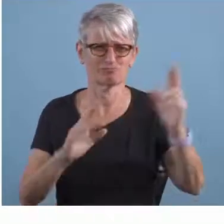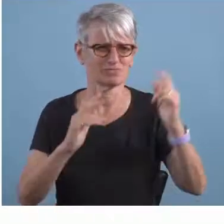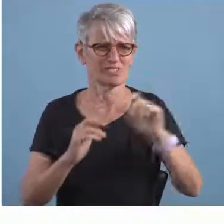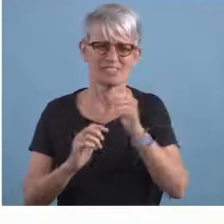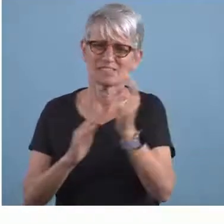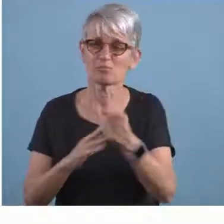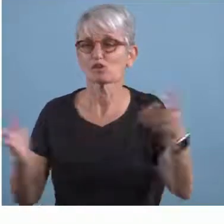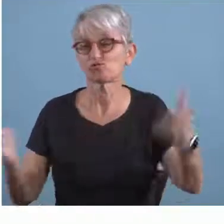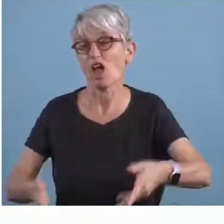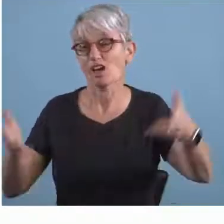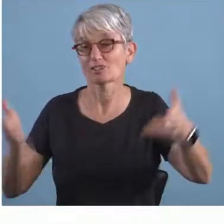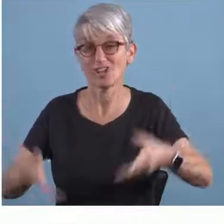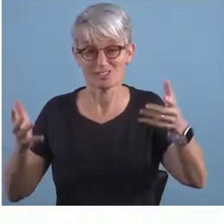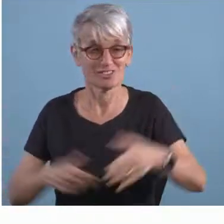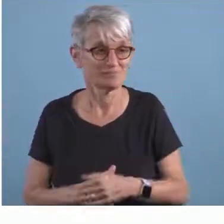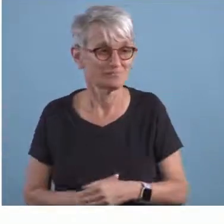just chatted.